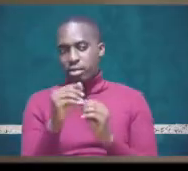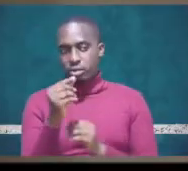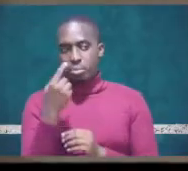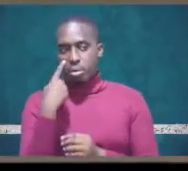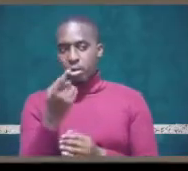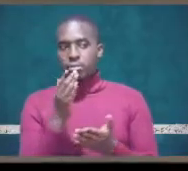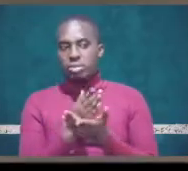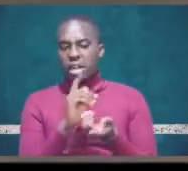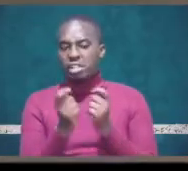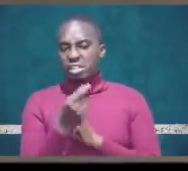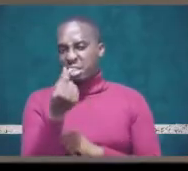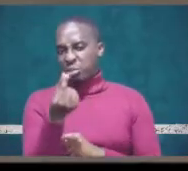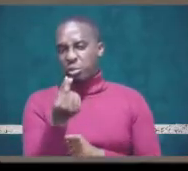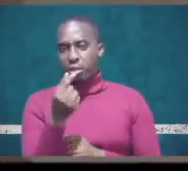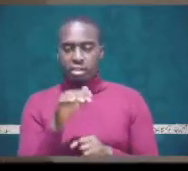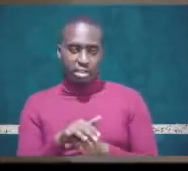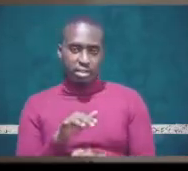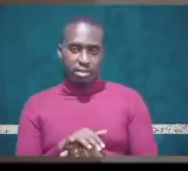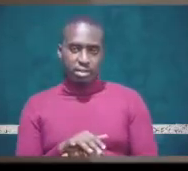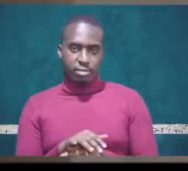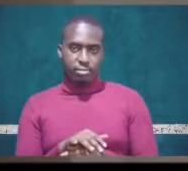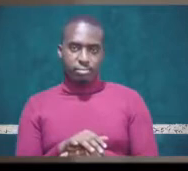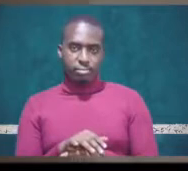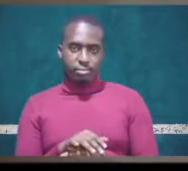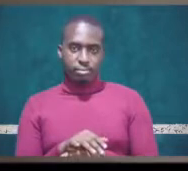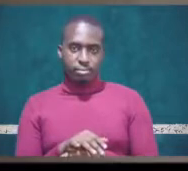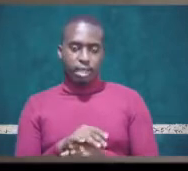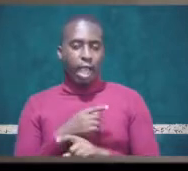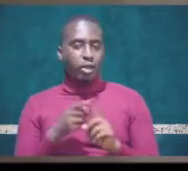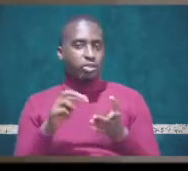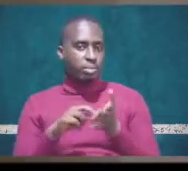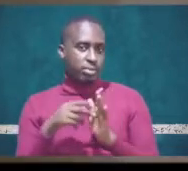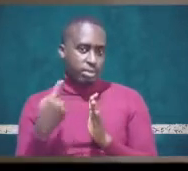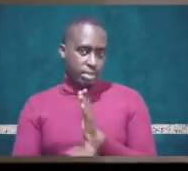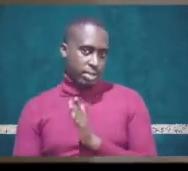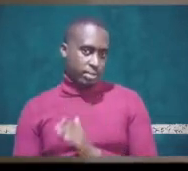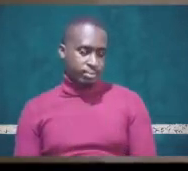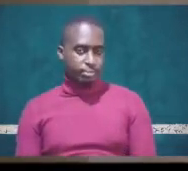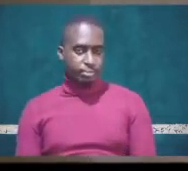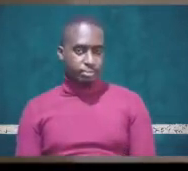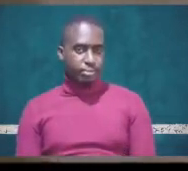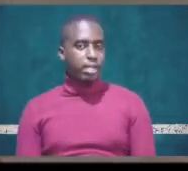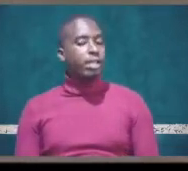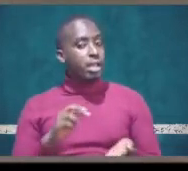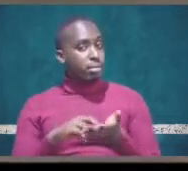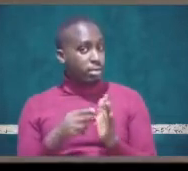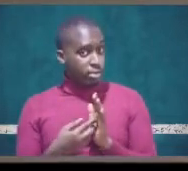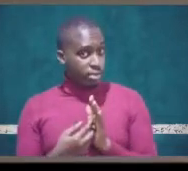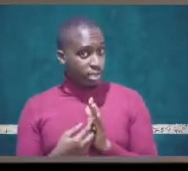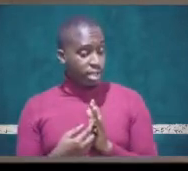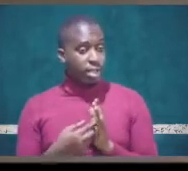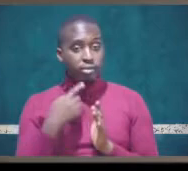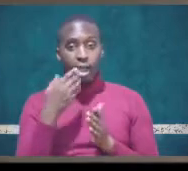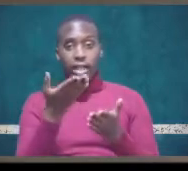you see that change? Very small deflection. What does it mean? It means that there is